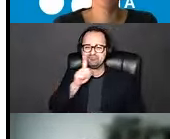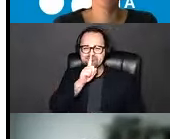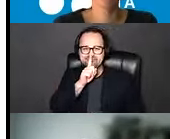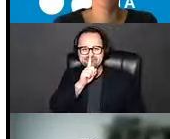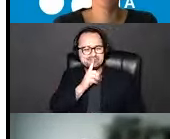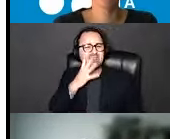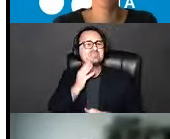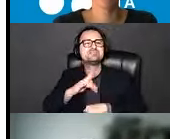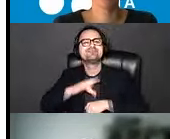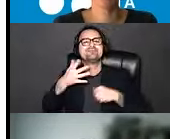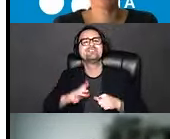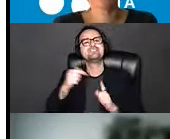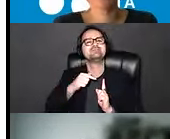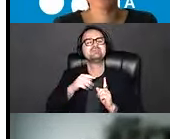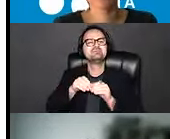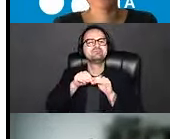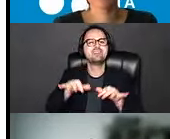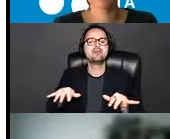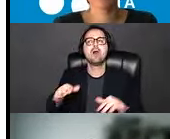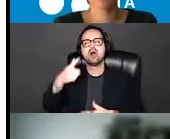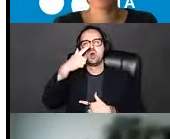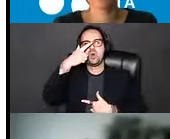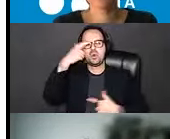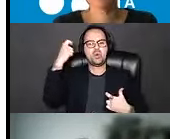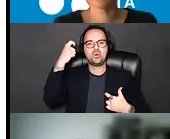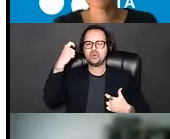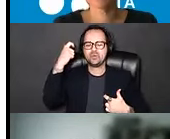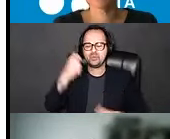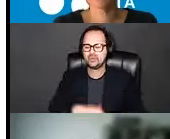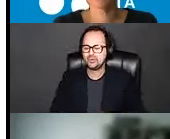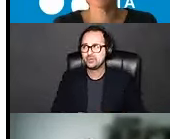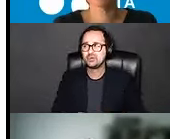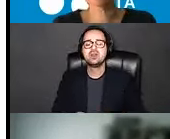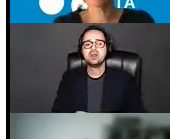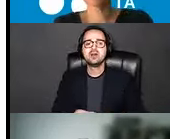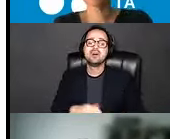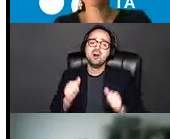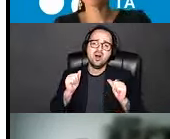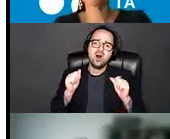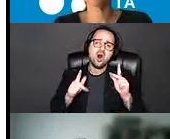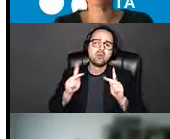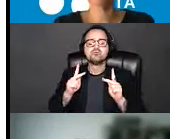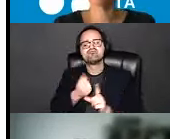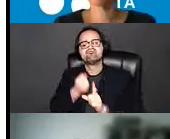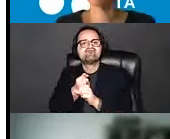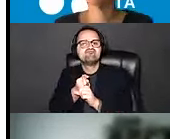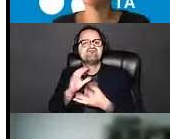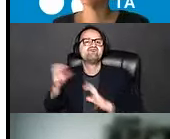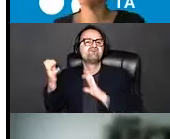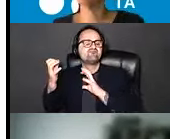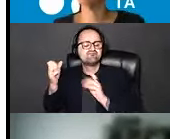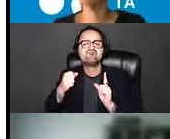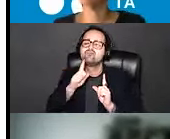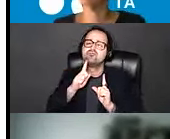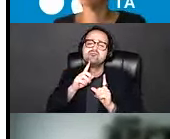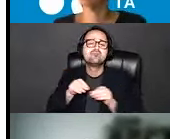this pandemic as a serious trauma. Maybe we've all had disruptions in our lives, but if they